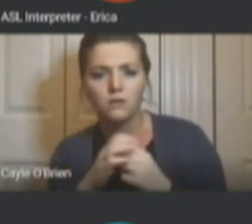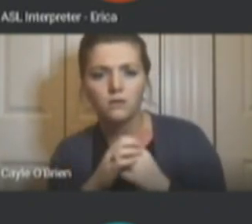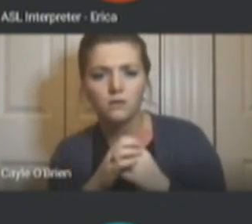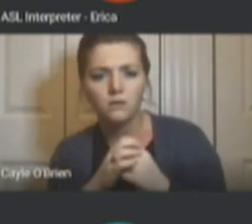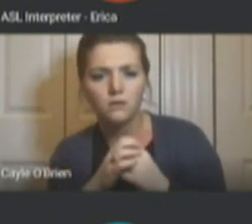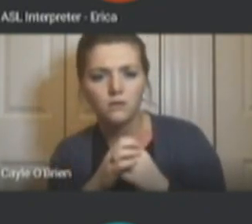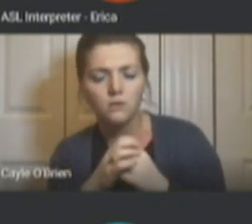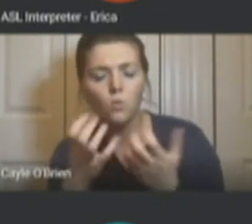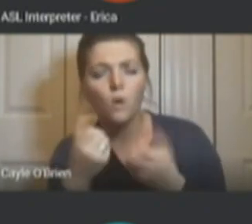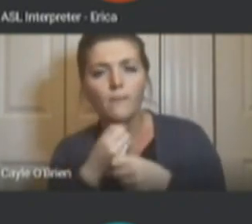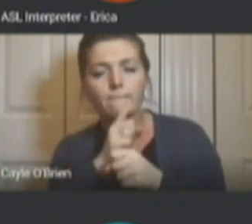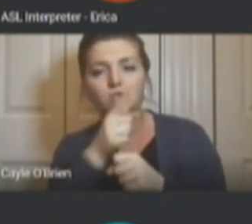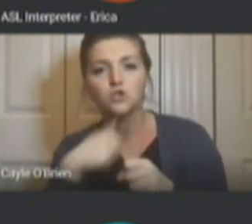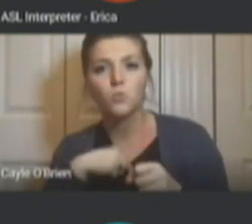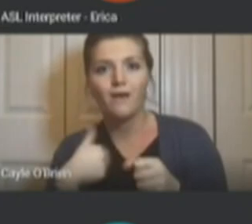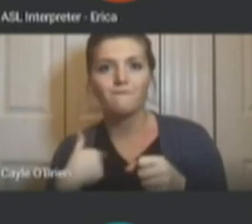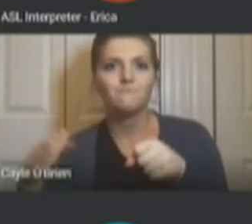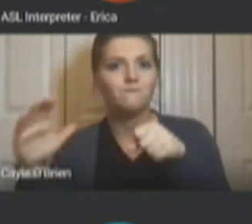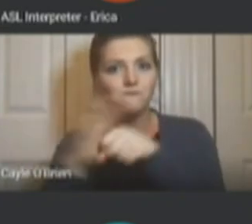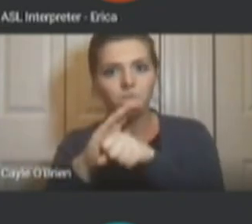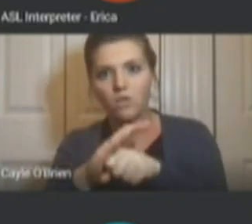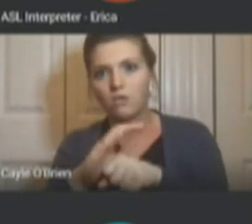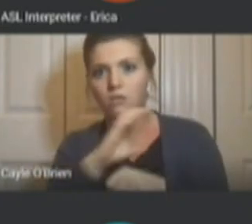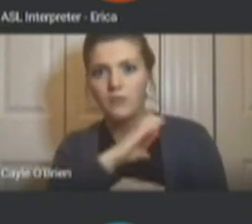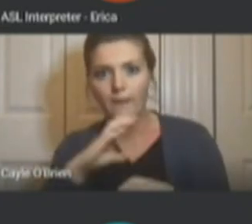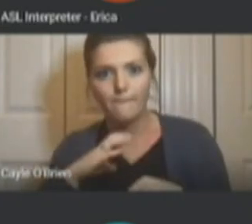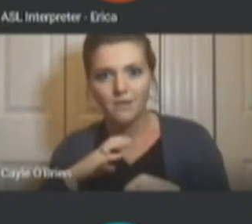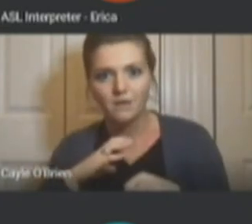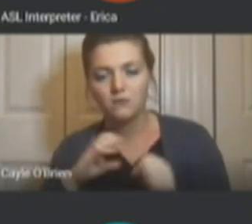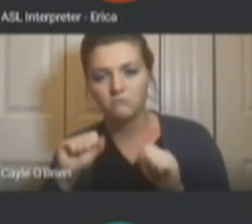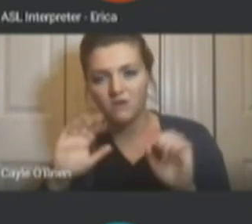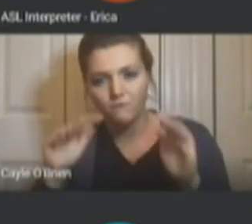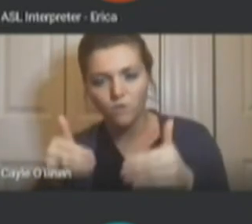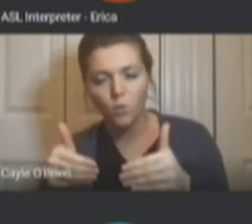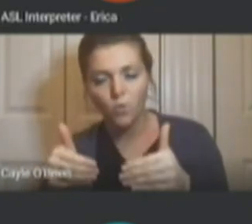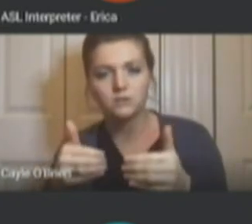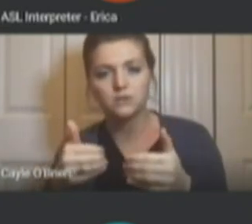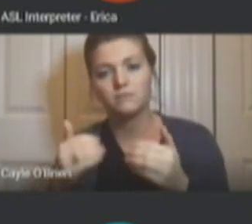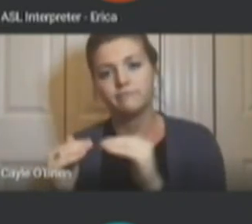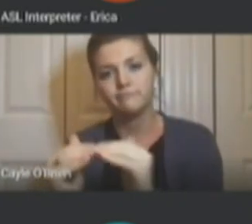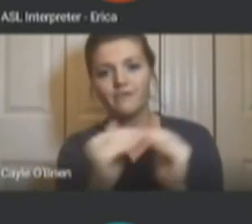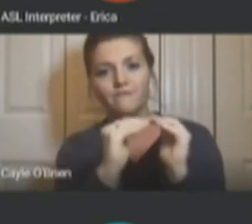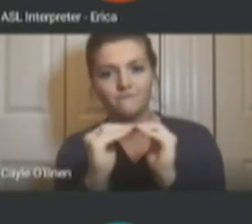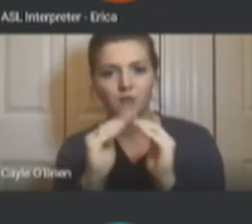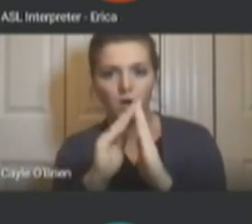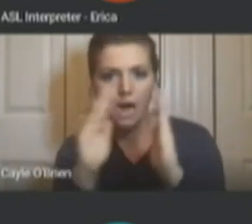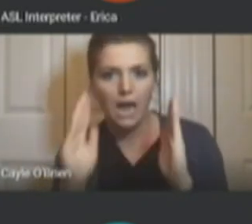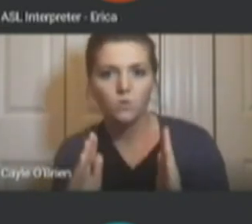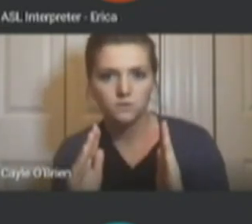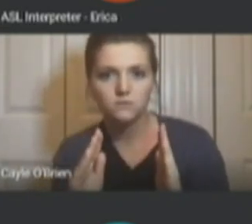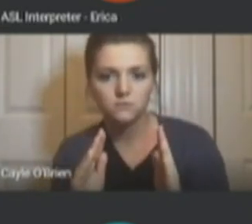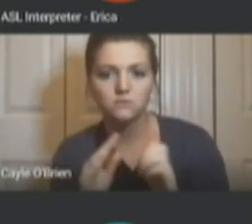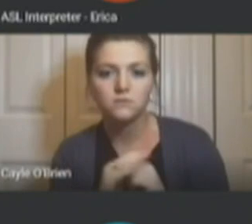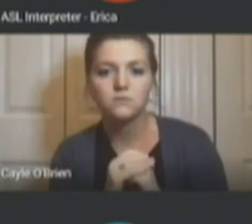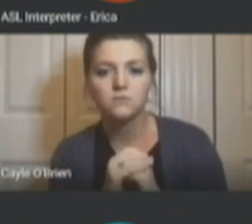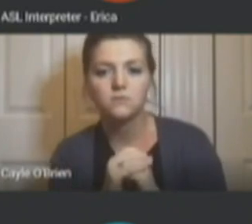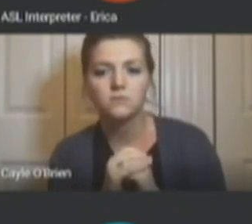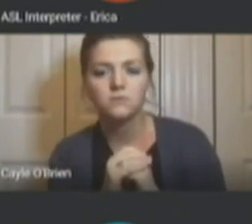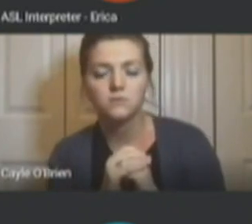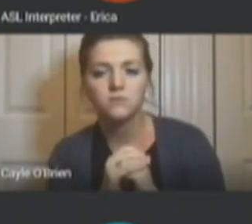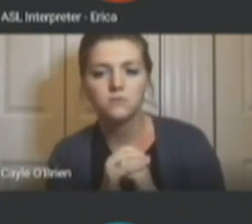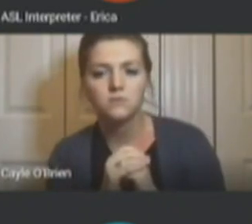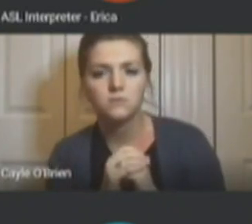full committee, a full staff to look at housing across the city. And it's staffed with the Bpda and housed at the Bpda.